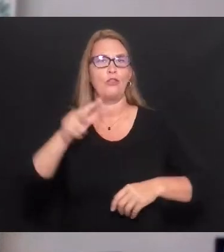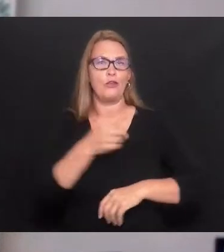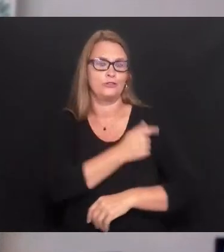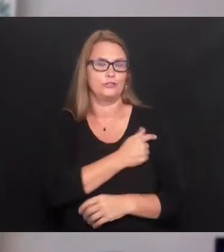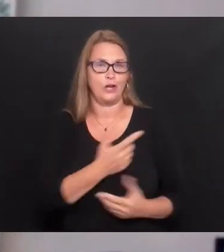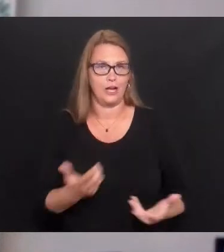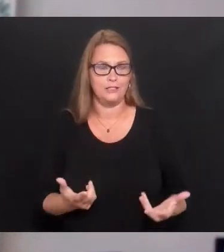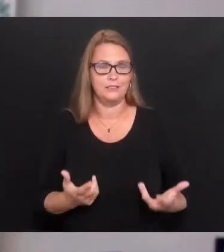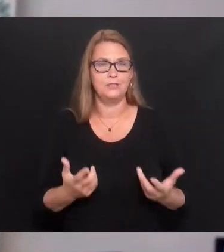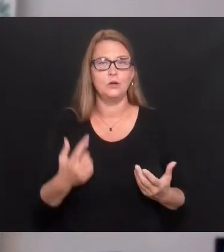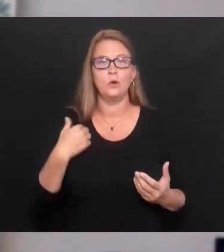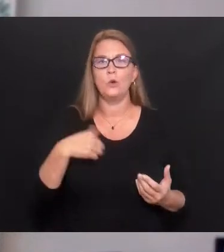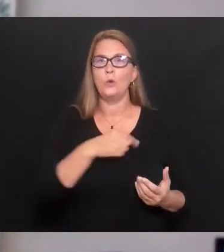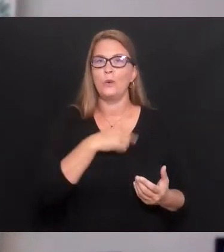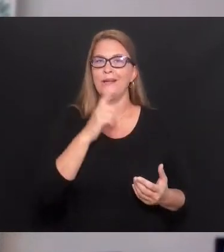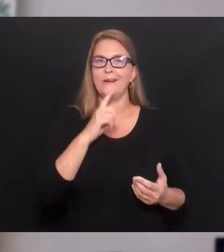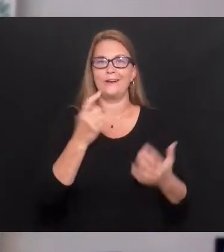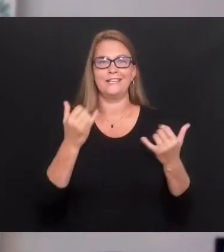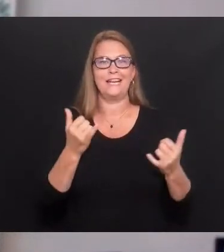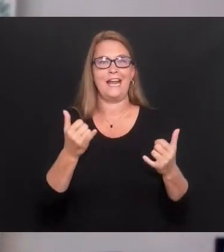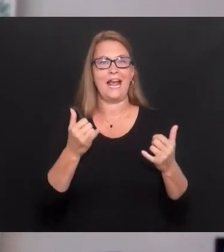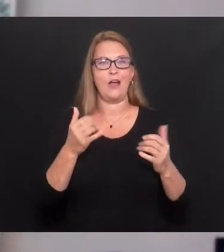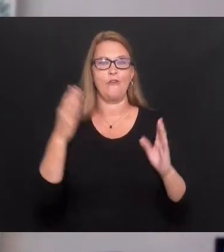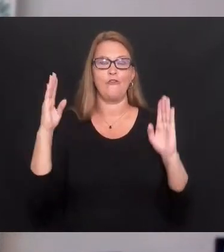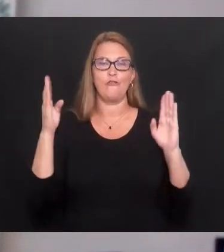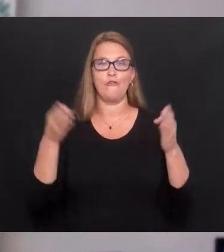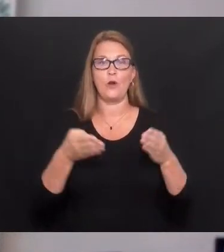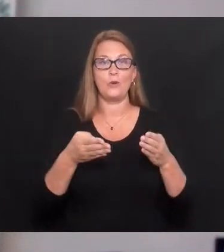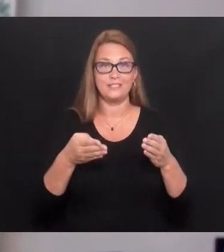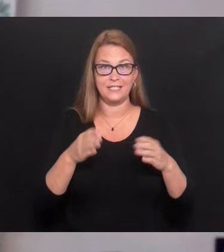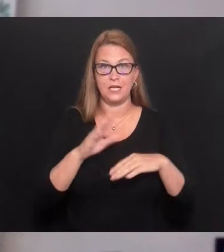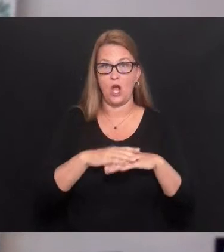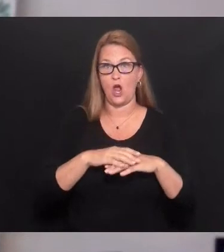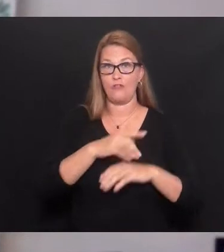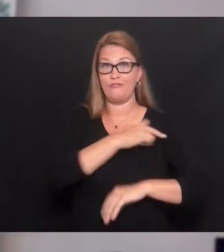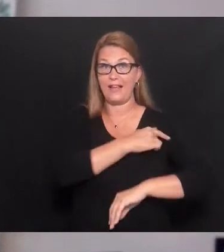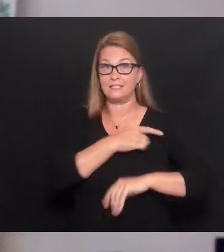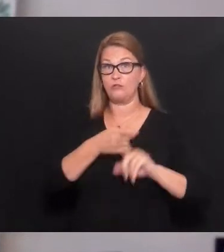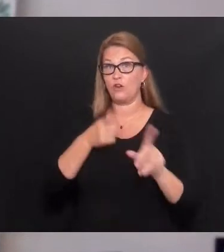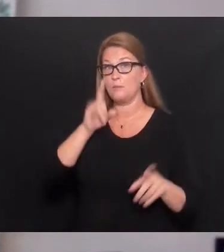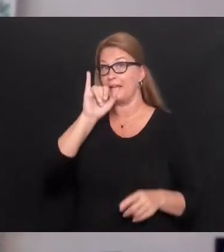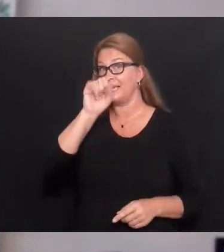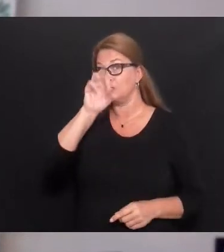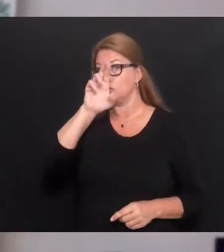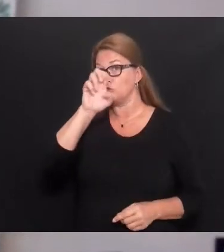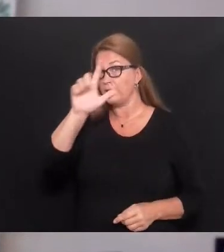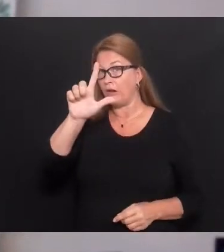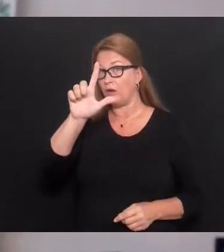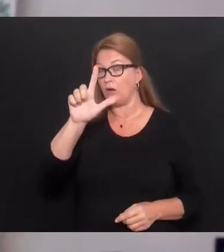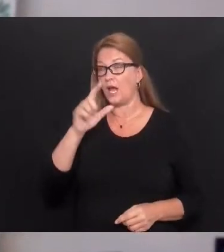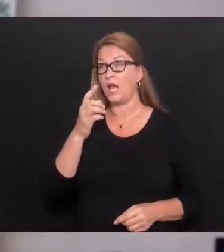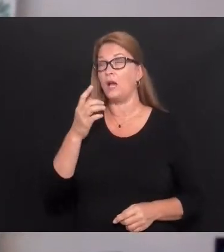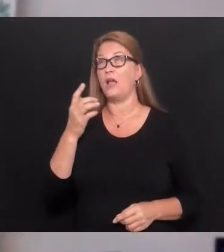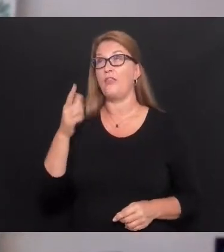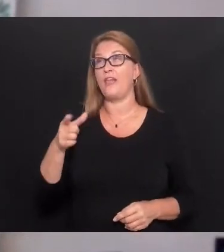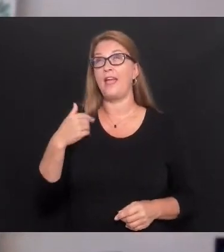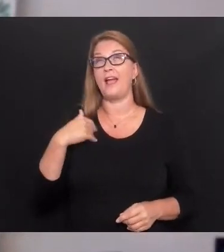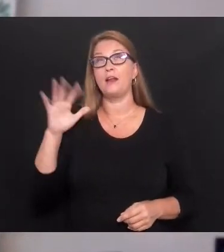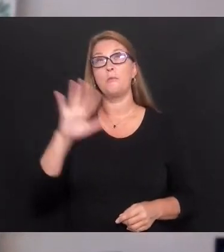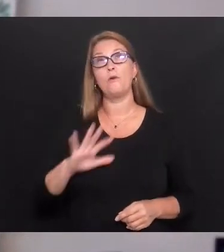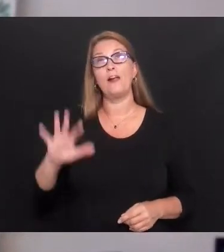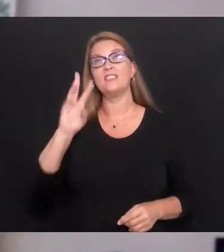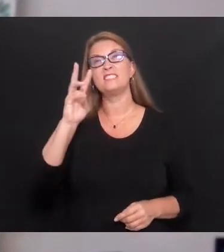real aggressive vaccination rates that Israel had, that at one point, over 60% of